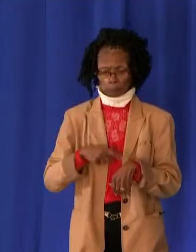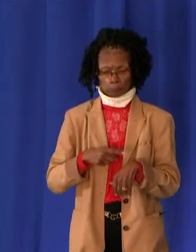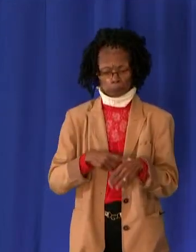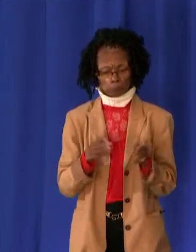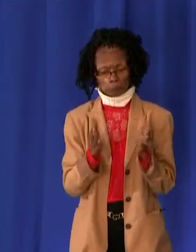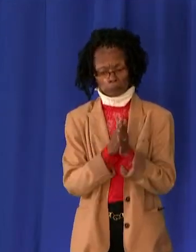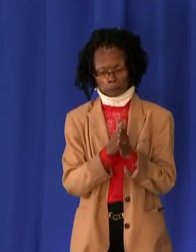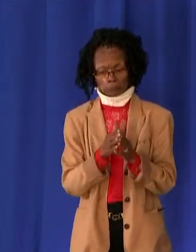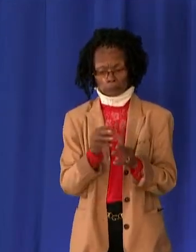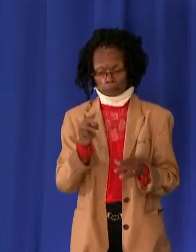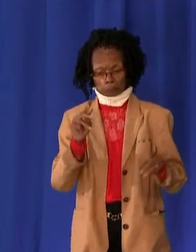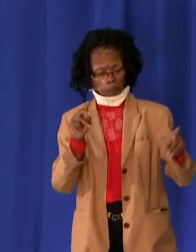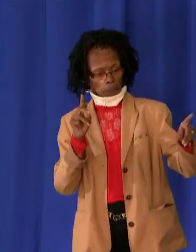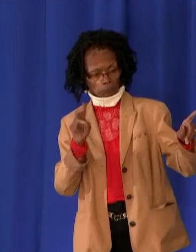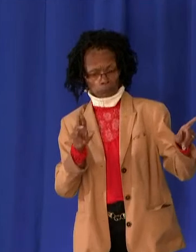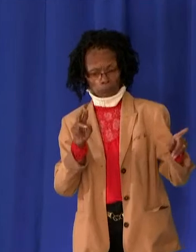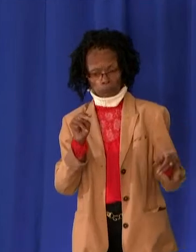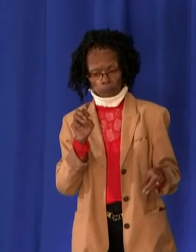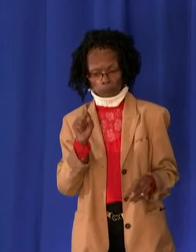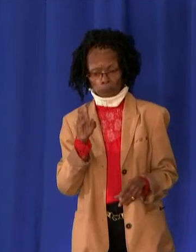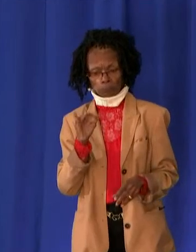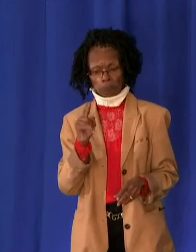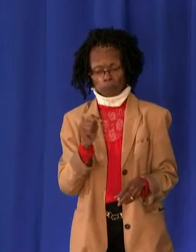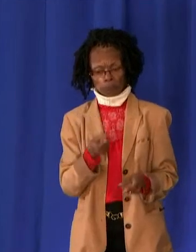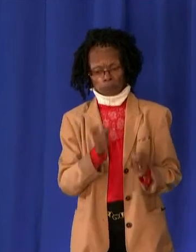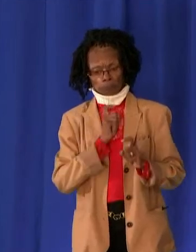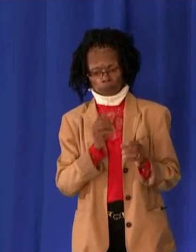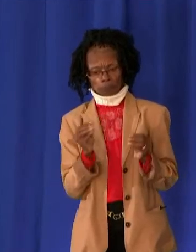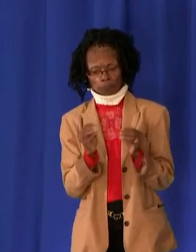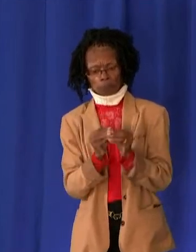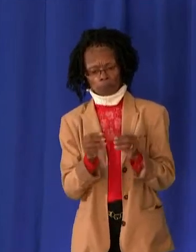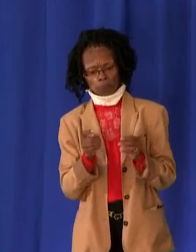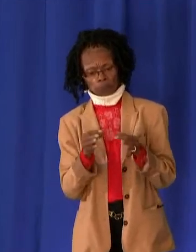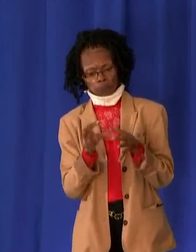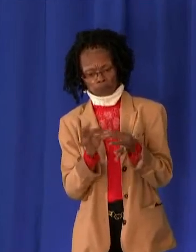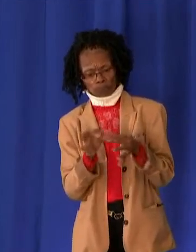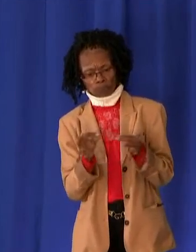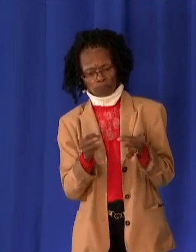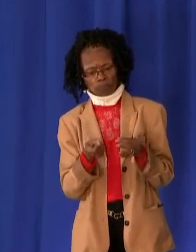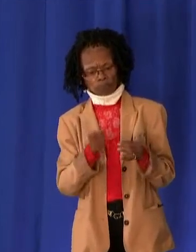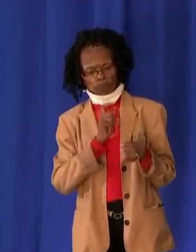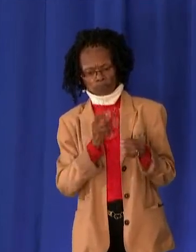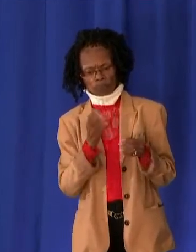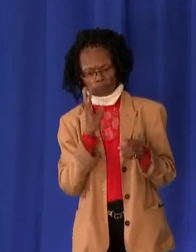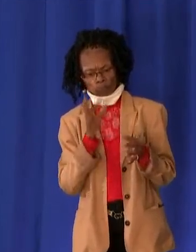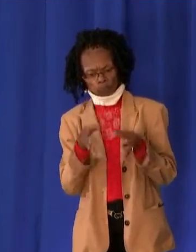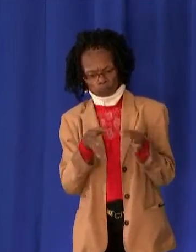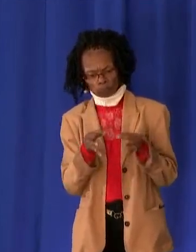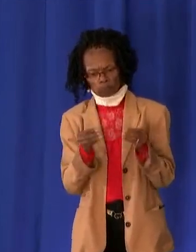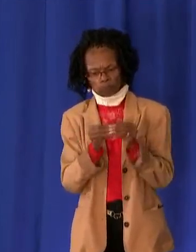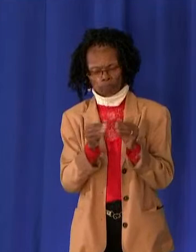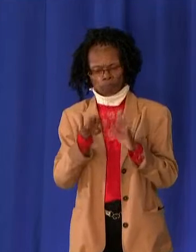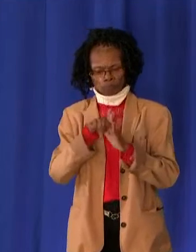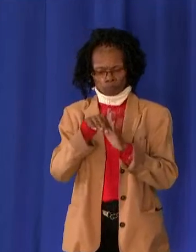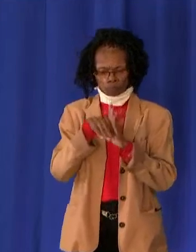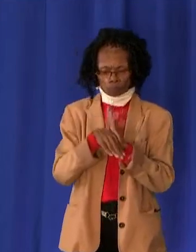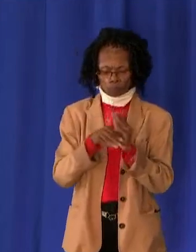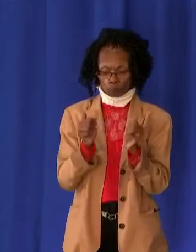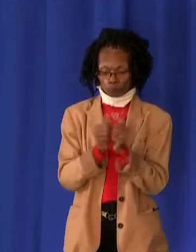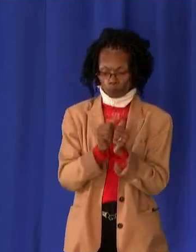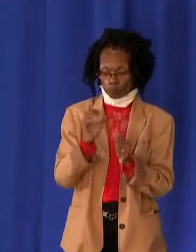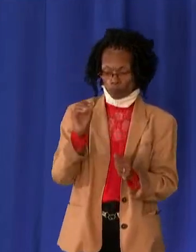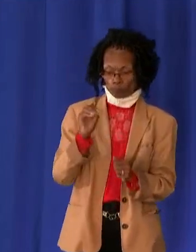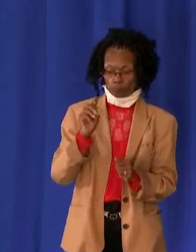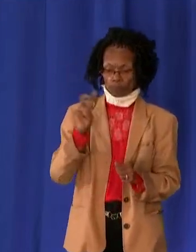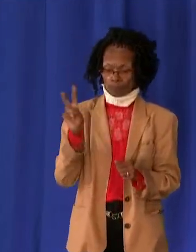you gave some information, it was that basically even with the drop in the Omicron variant, still the number of